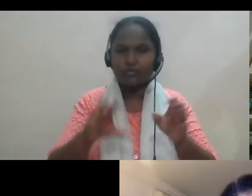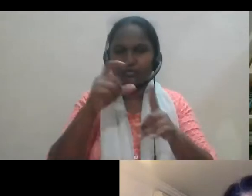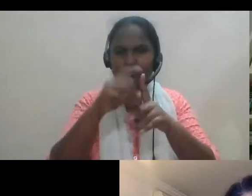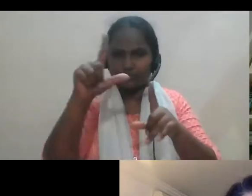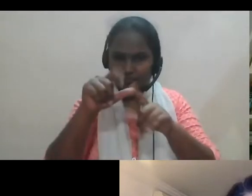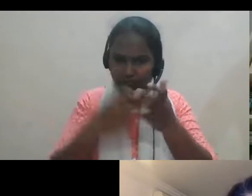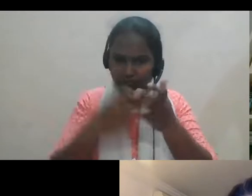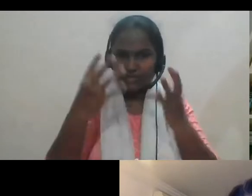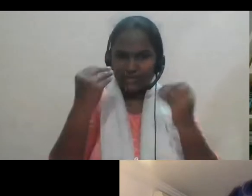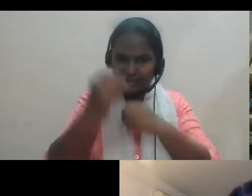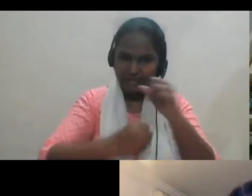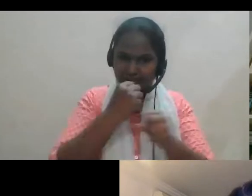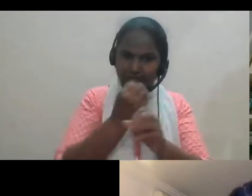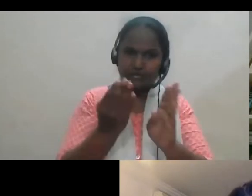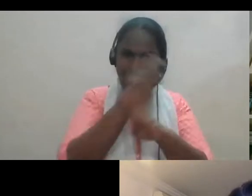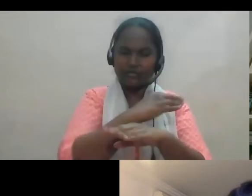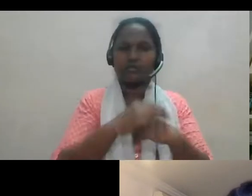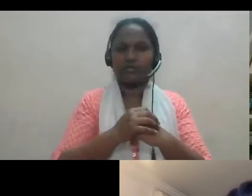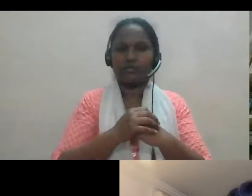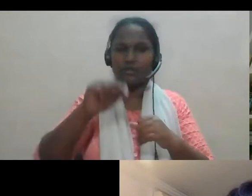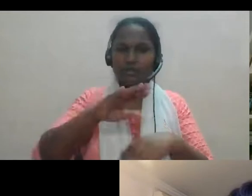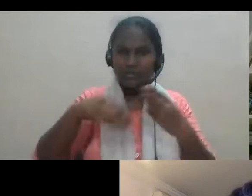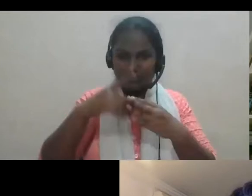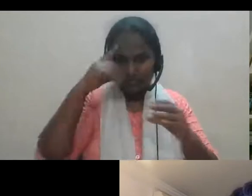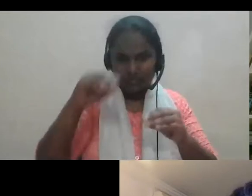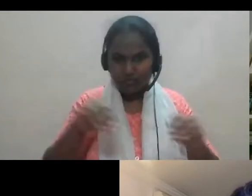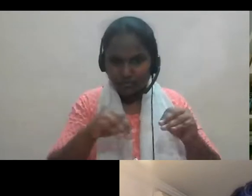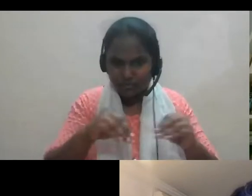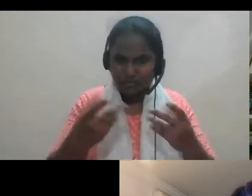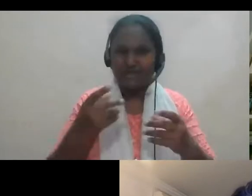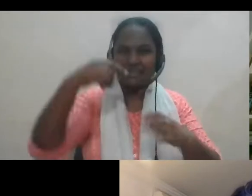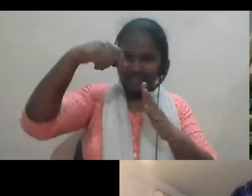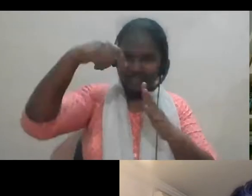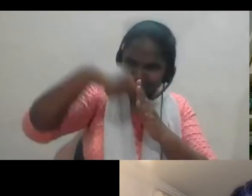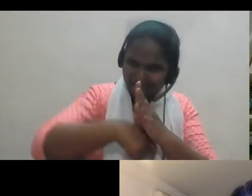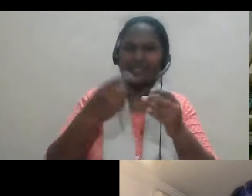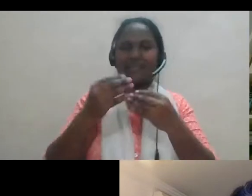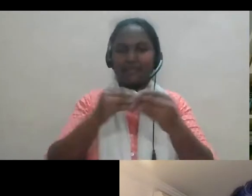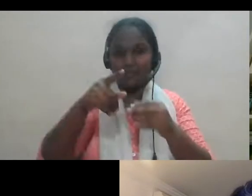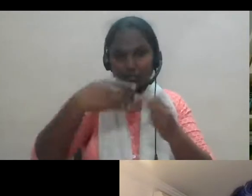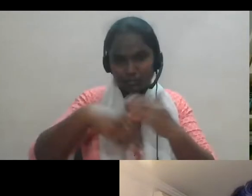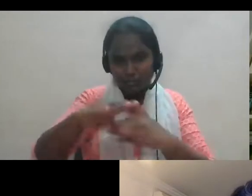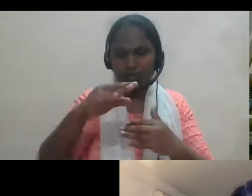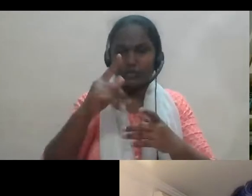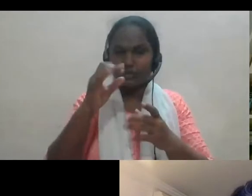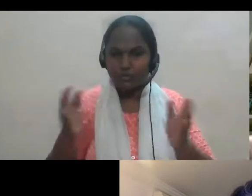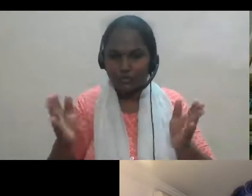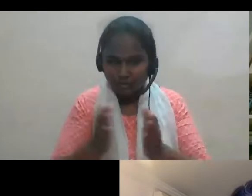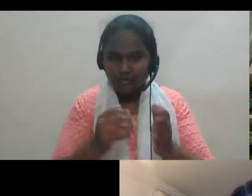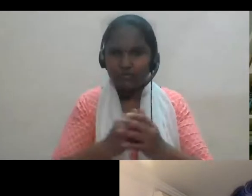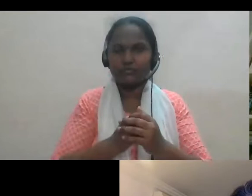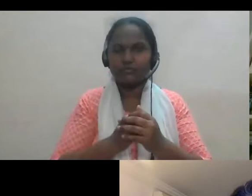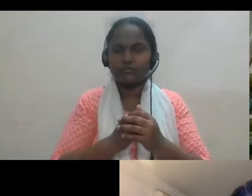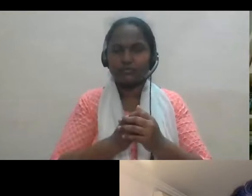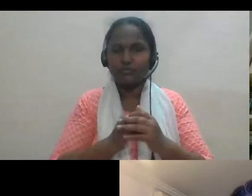days ago. And this is a moment of deep reflection, you know, if we are going to be closed for a